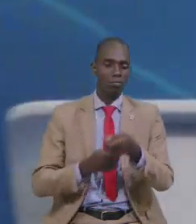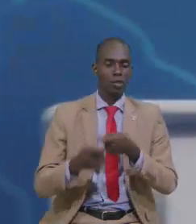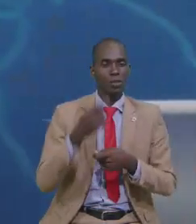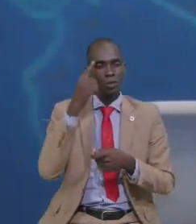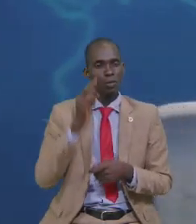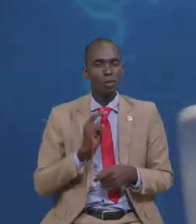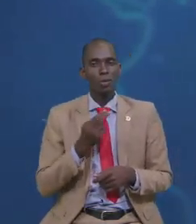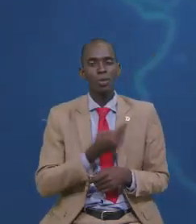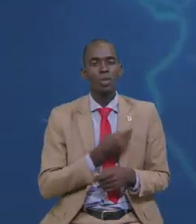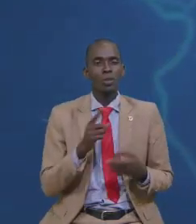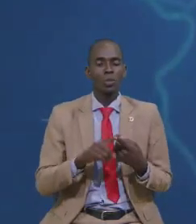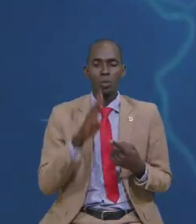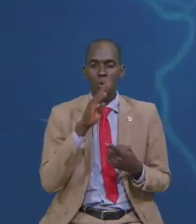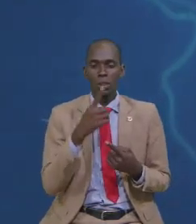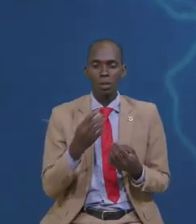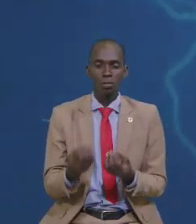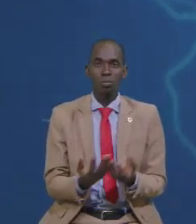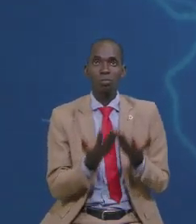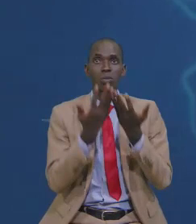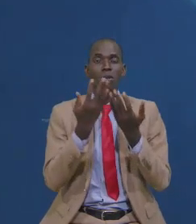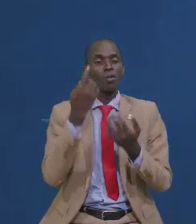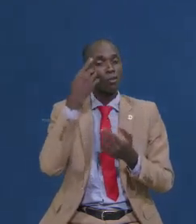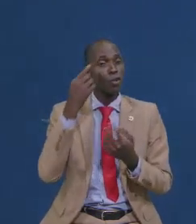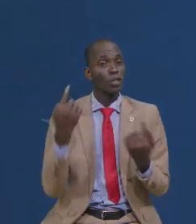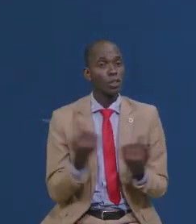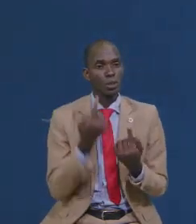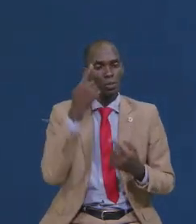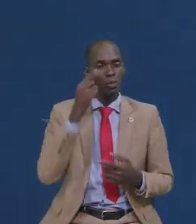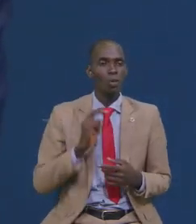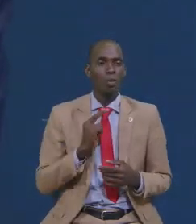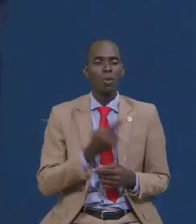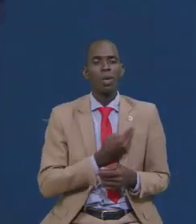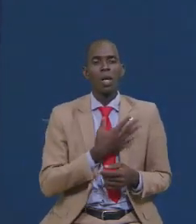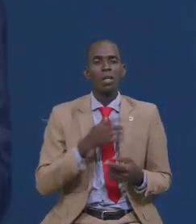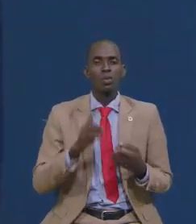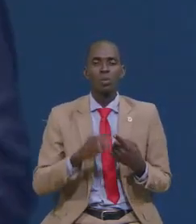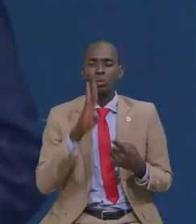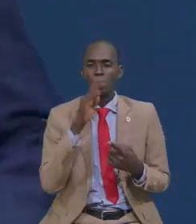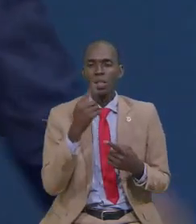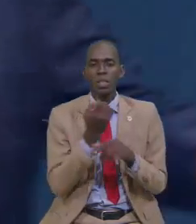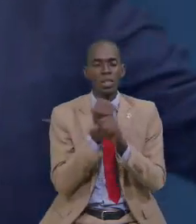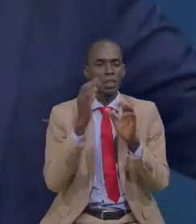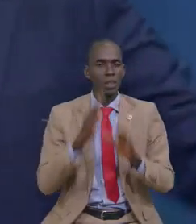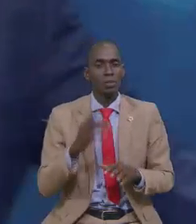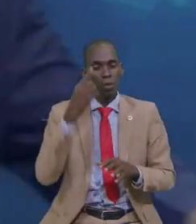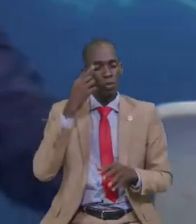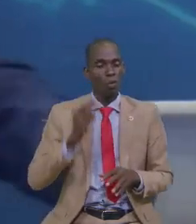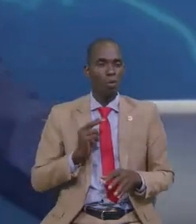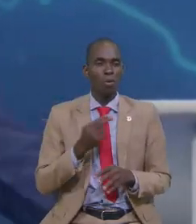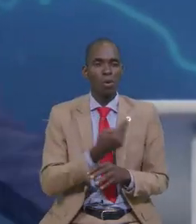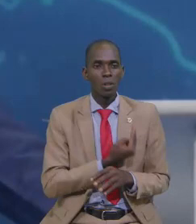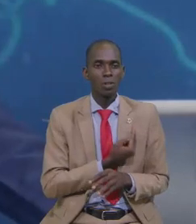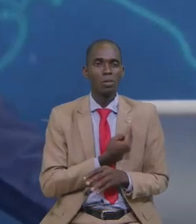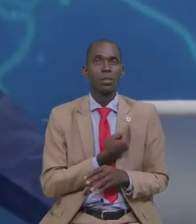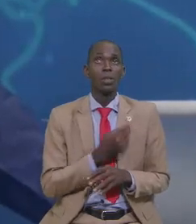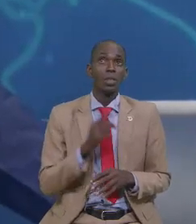the sacrifice for sin for us, and to be the savior for us. He knew no